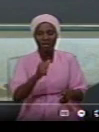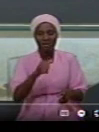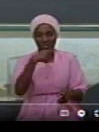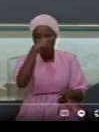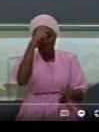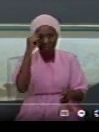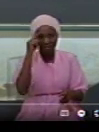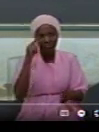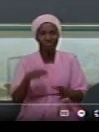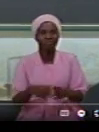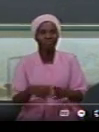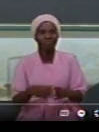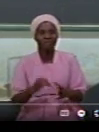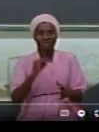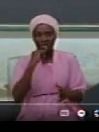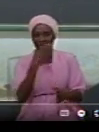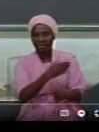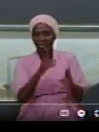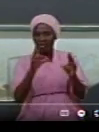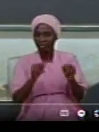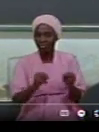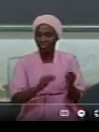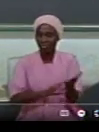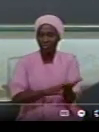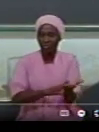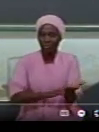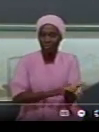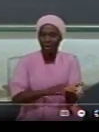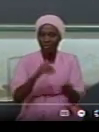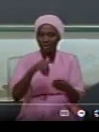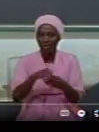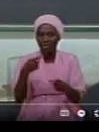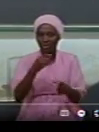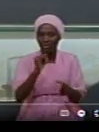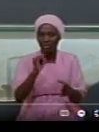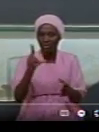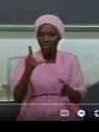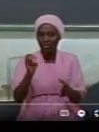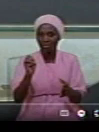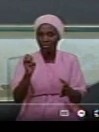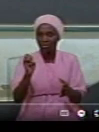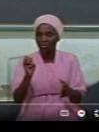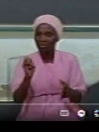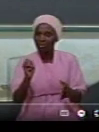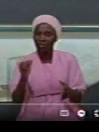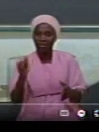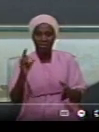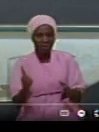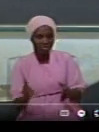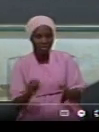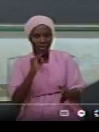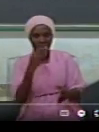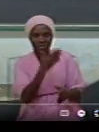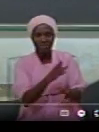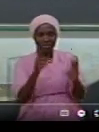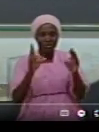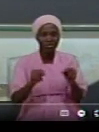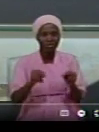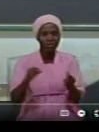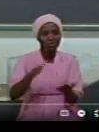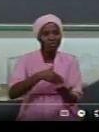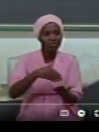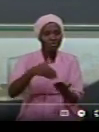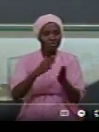Gilead? Is there no physician there? Why then is the health of the daughter of